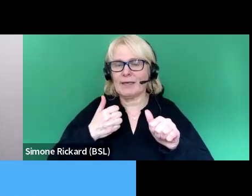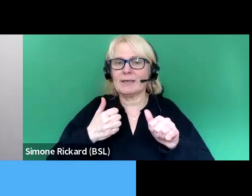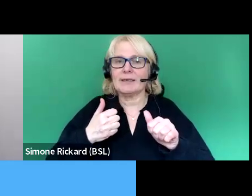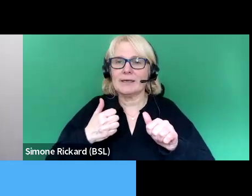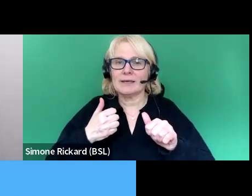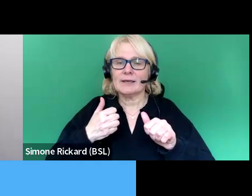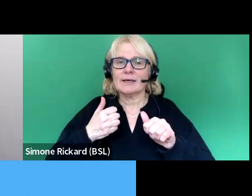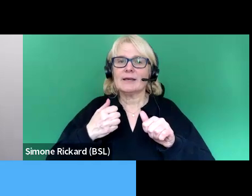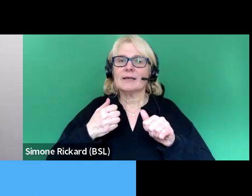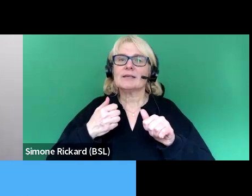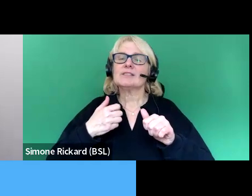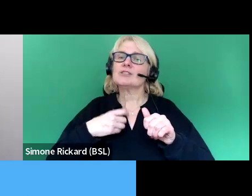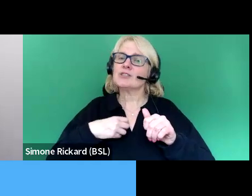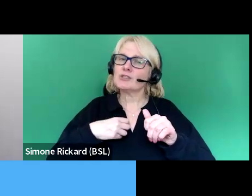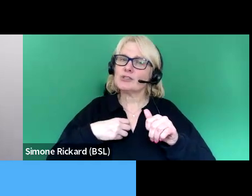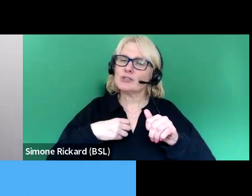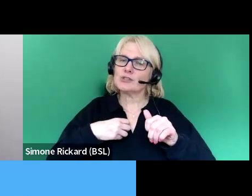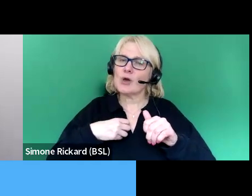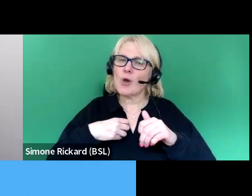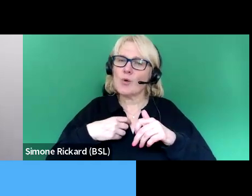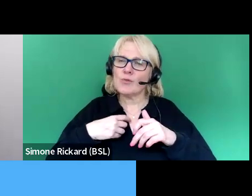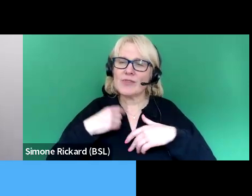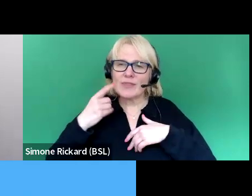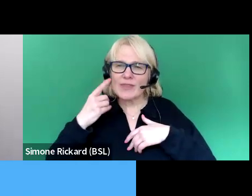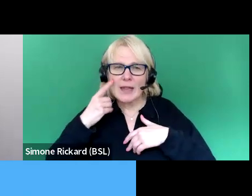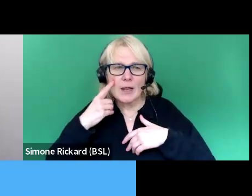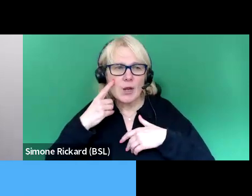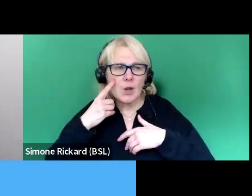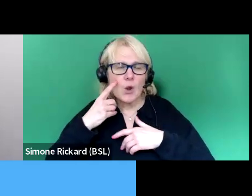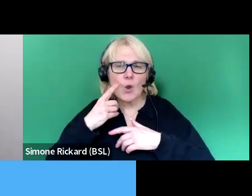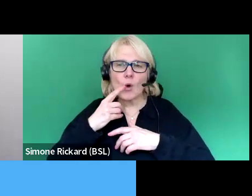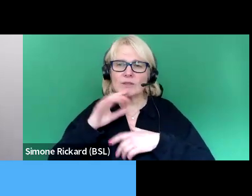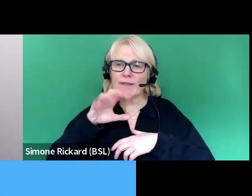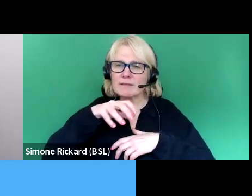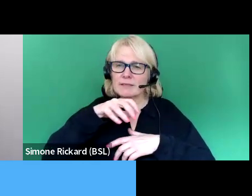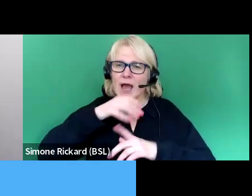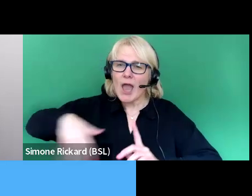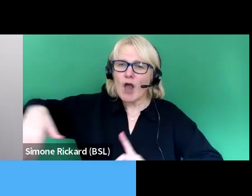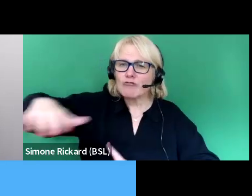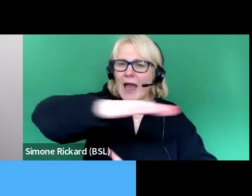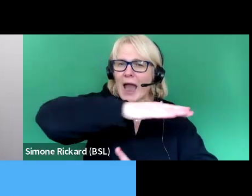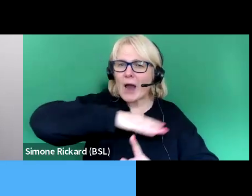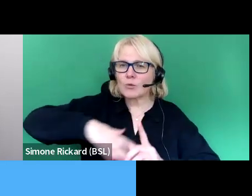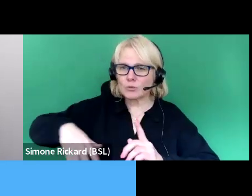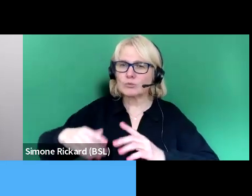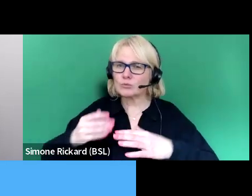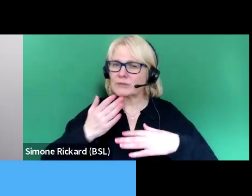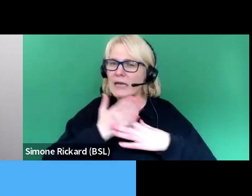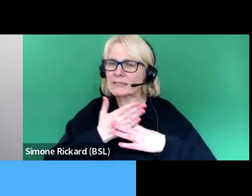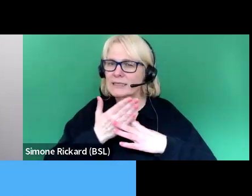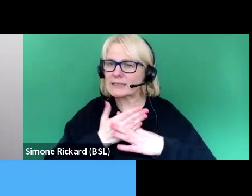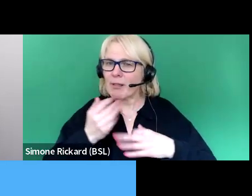that the areas around the construction sites were accessible, so that it